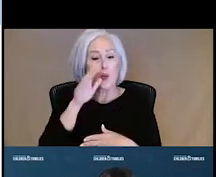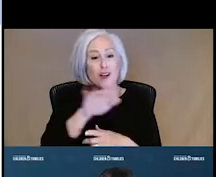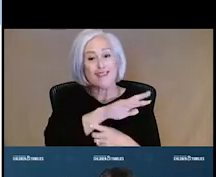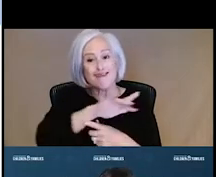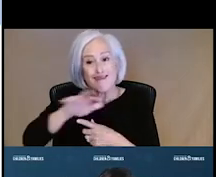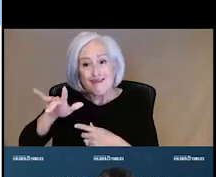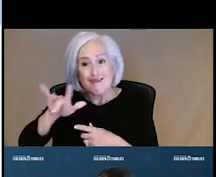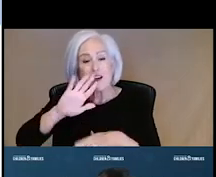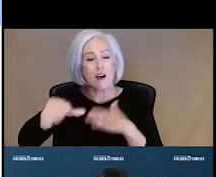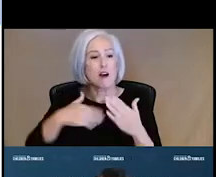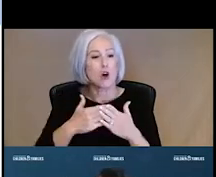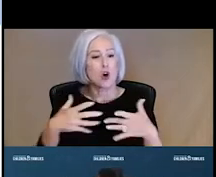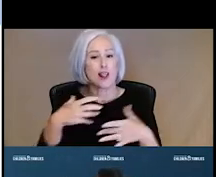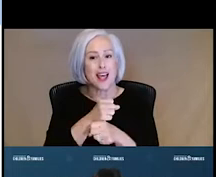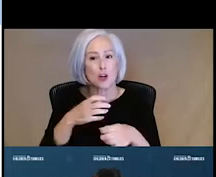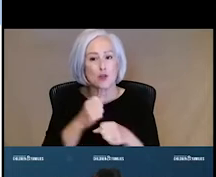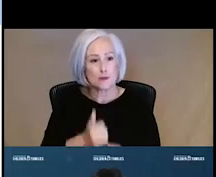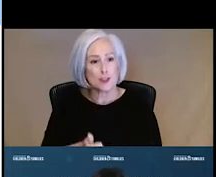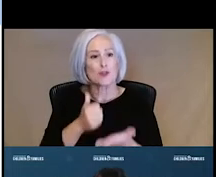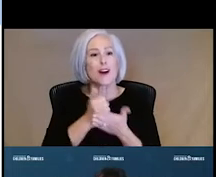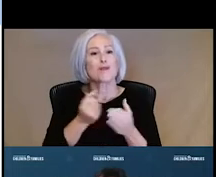list is to help you decode the alphabet soup.